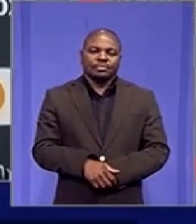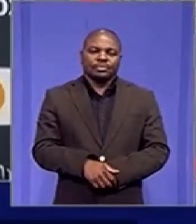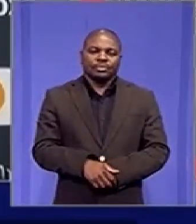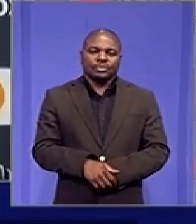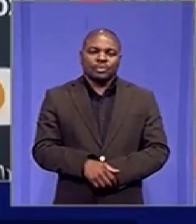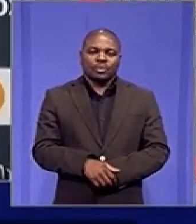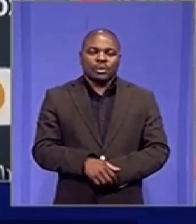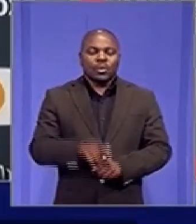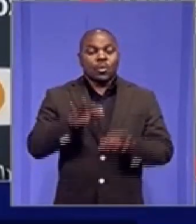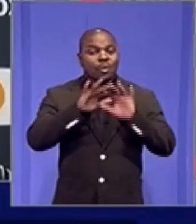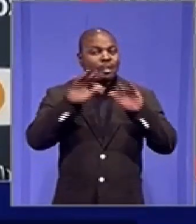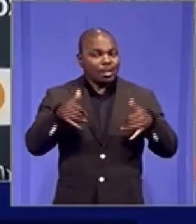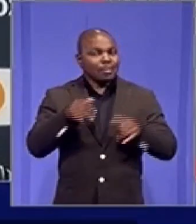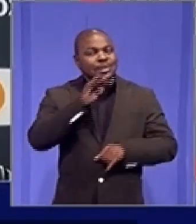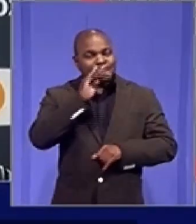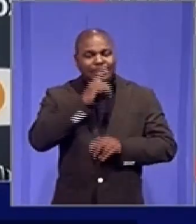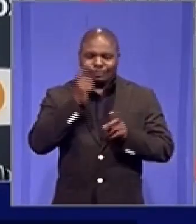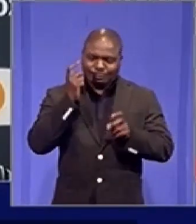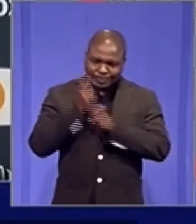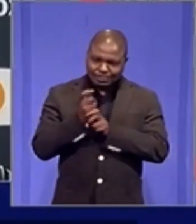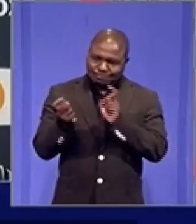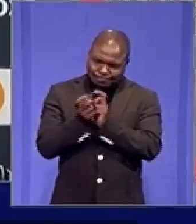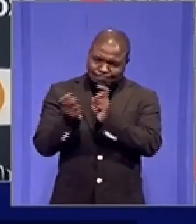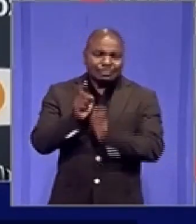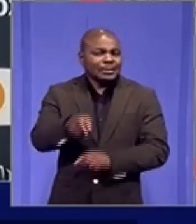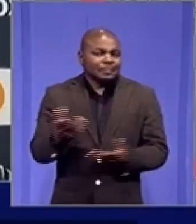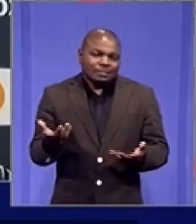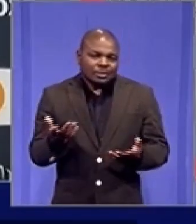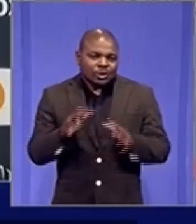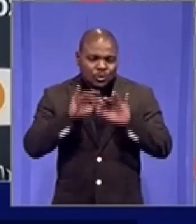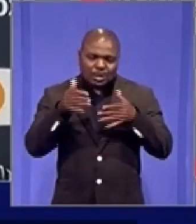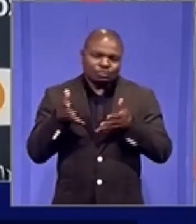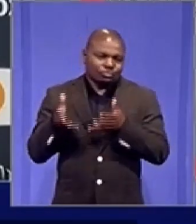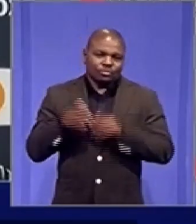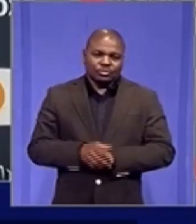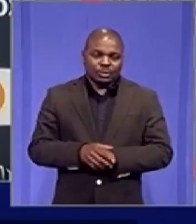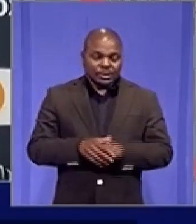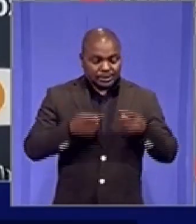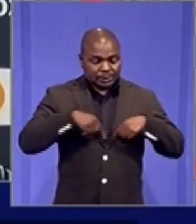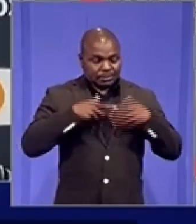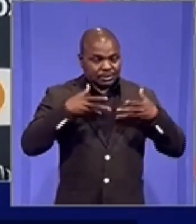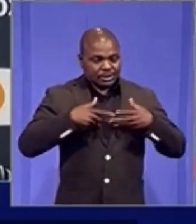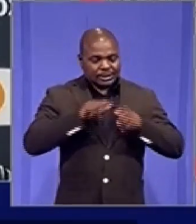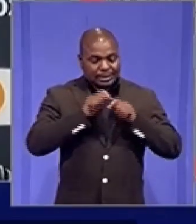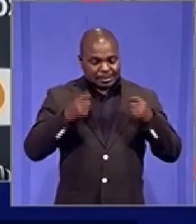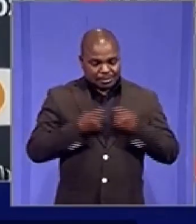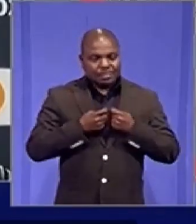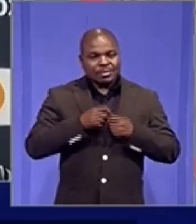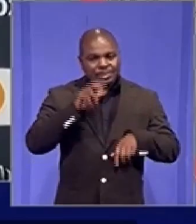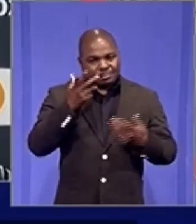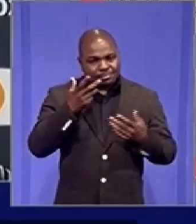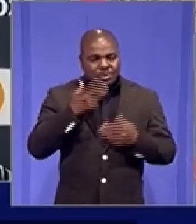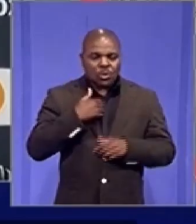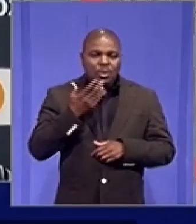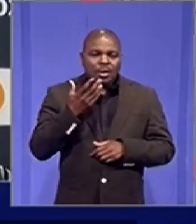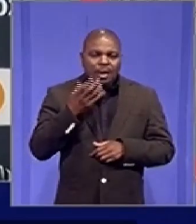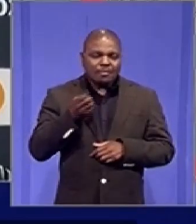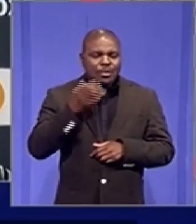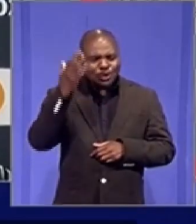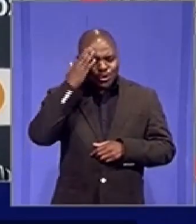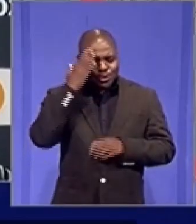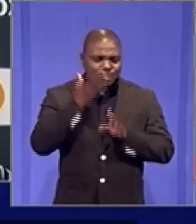When you talk about World Cups, you have to go through the tough ones. And the thing is, for us as a team, at least we've got a good reference point.